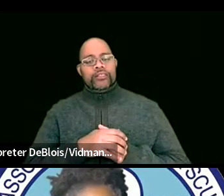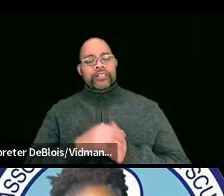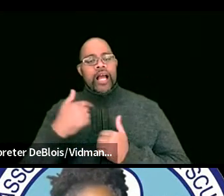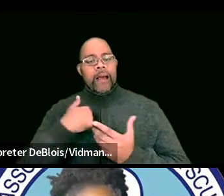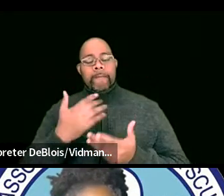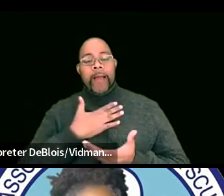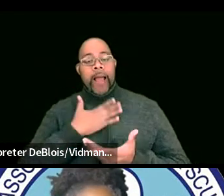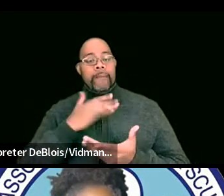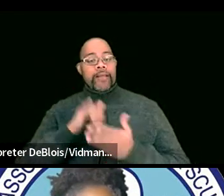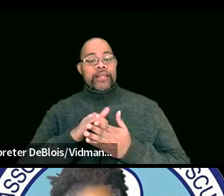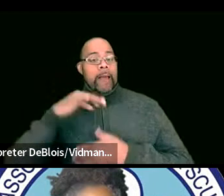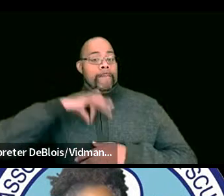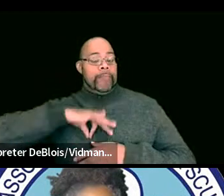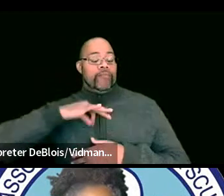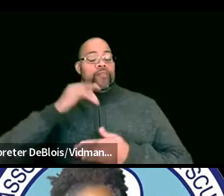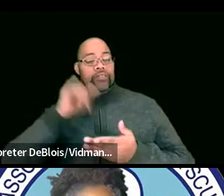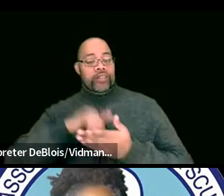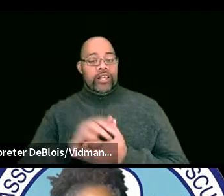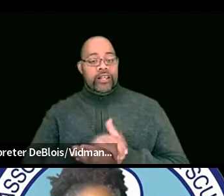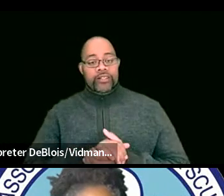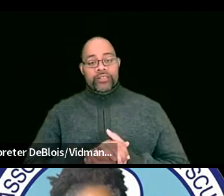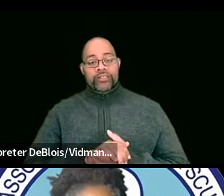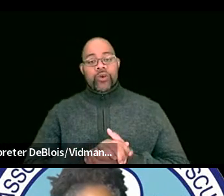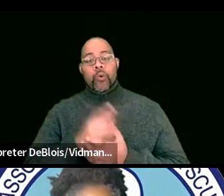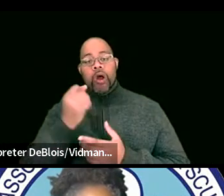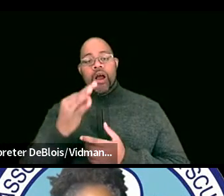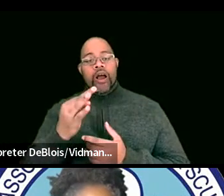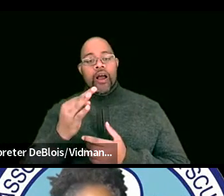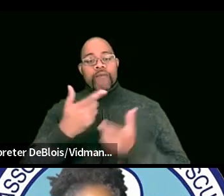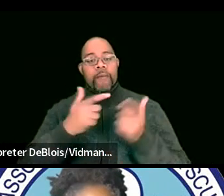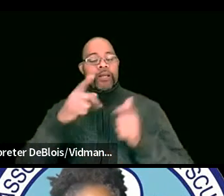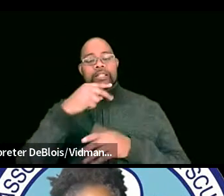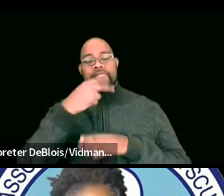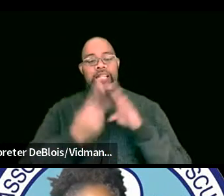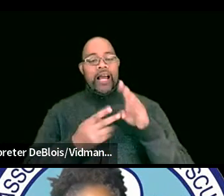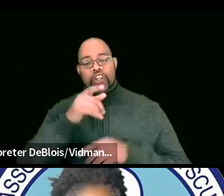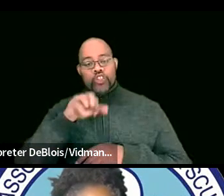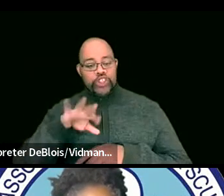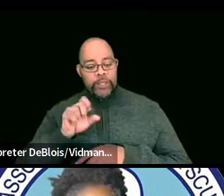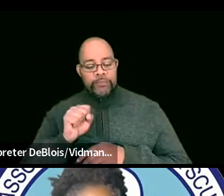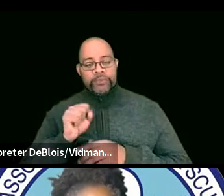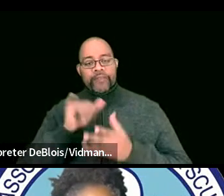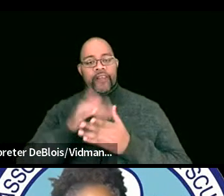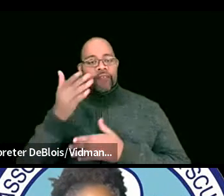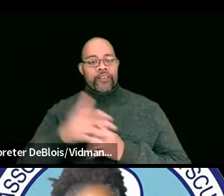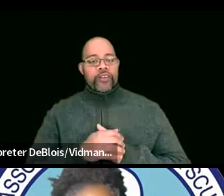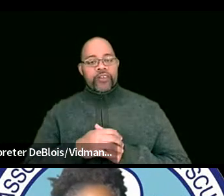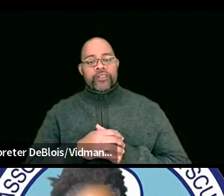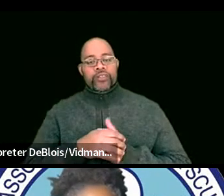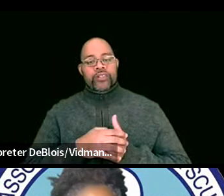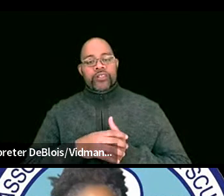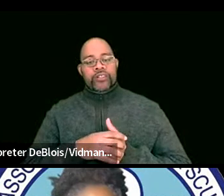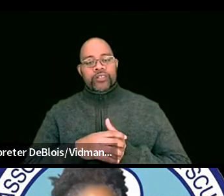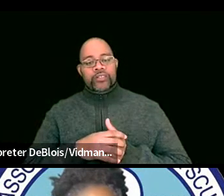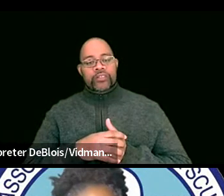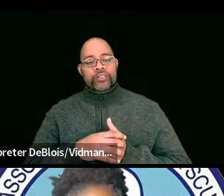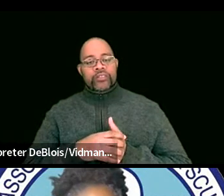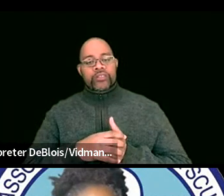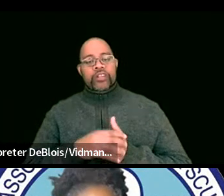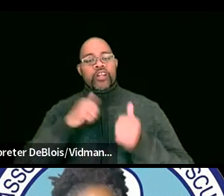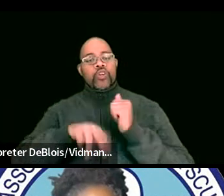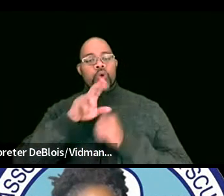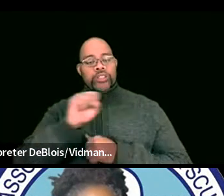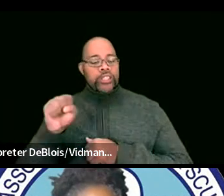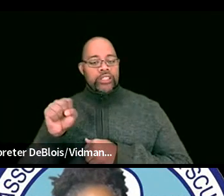happily the beneficiary of one of the big diving scholarships that's out there, the